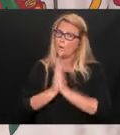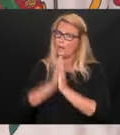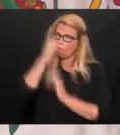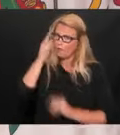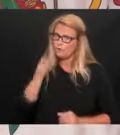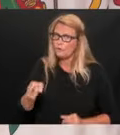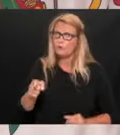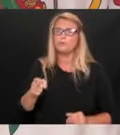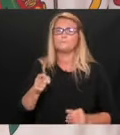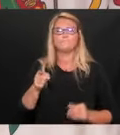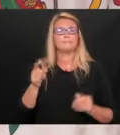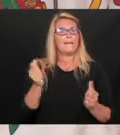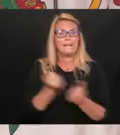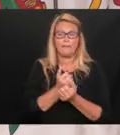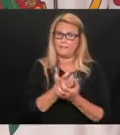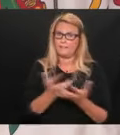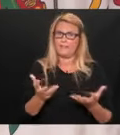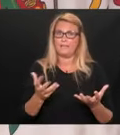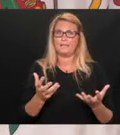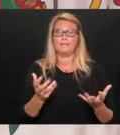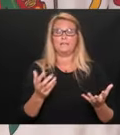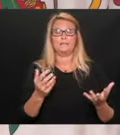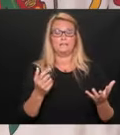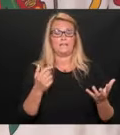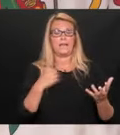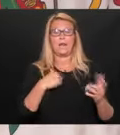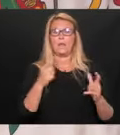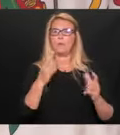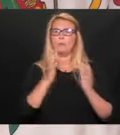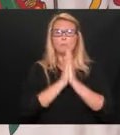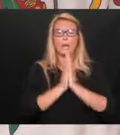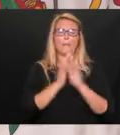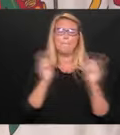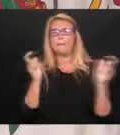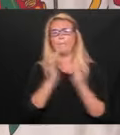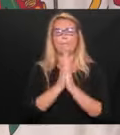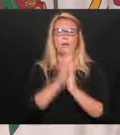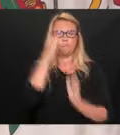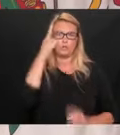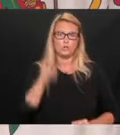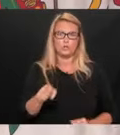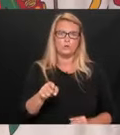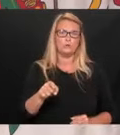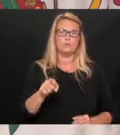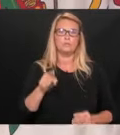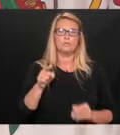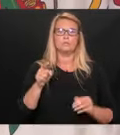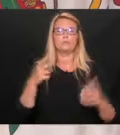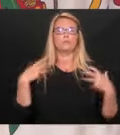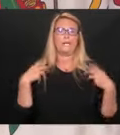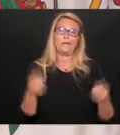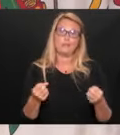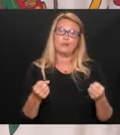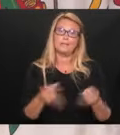in every way. And I'll say great big prayers and everything, for your speedy recovery.